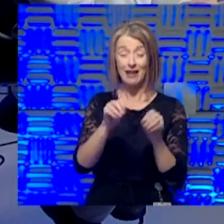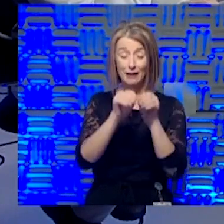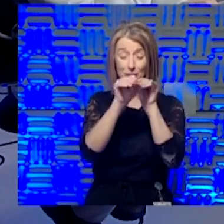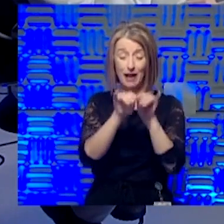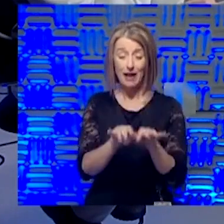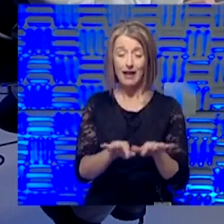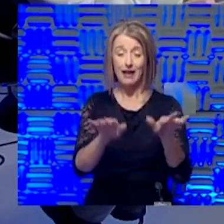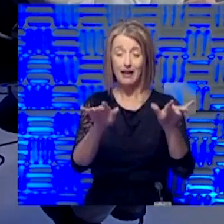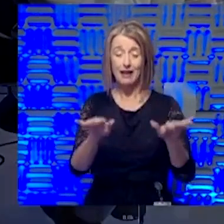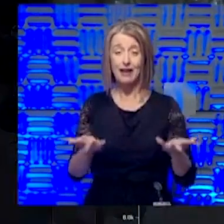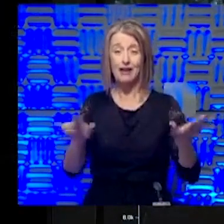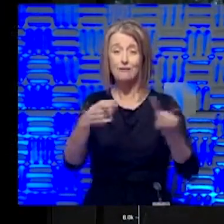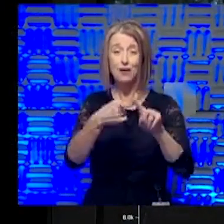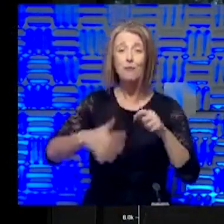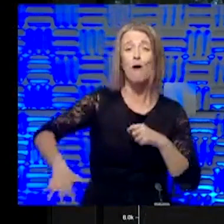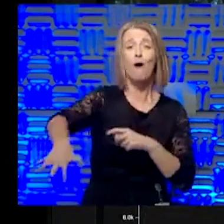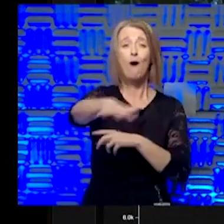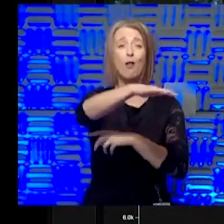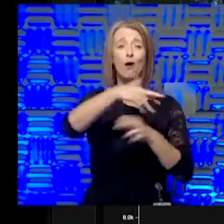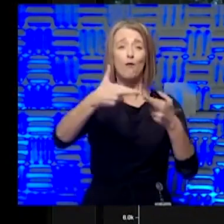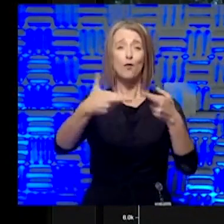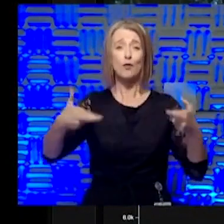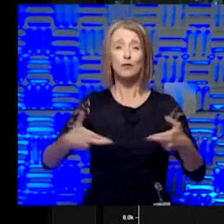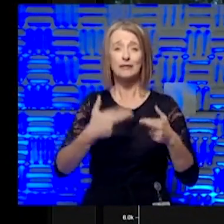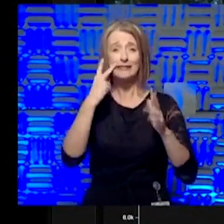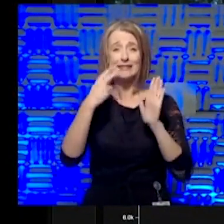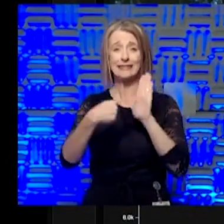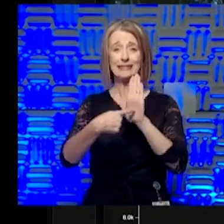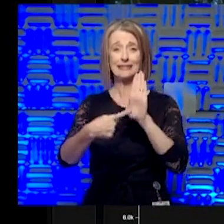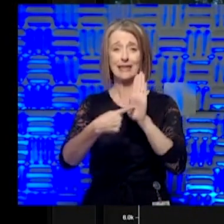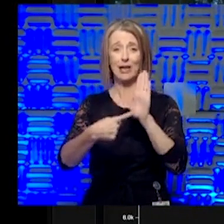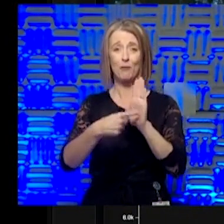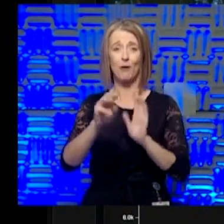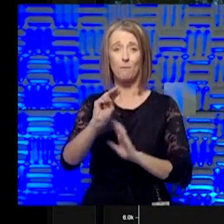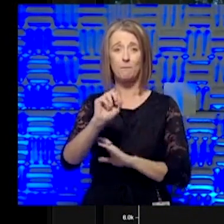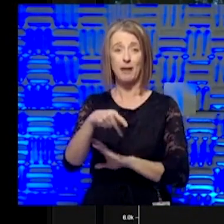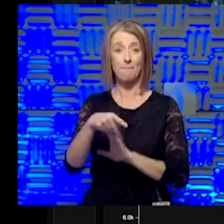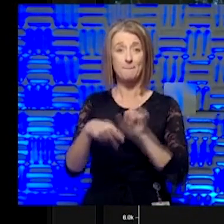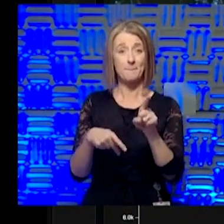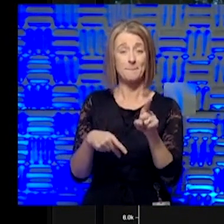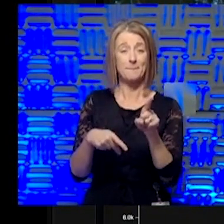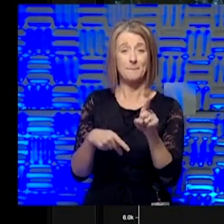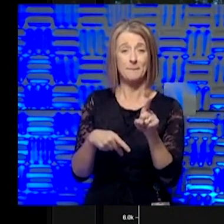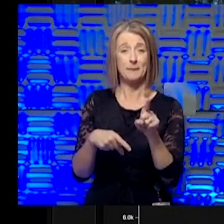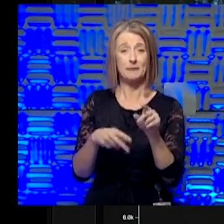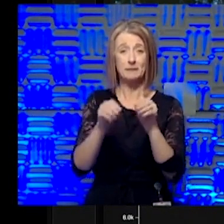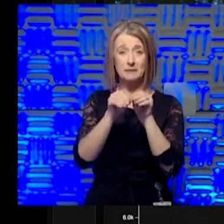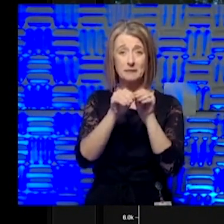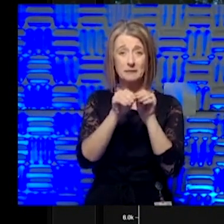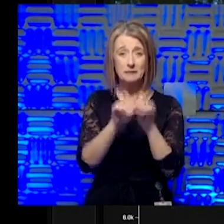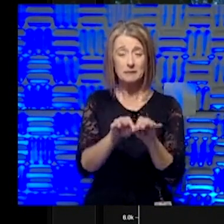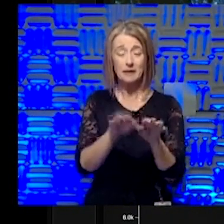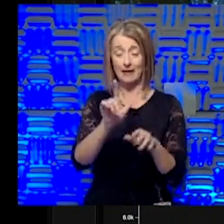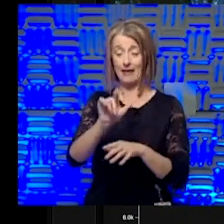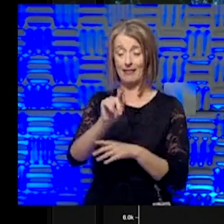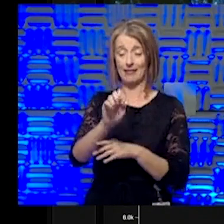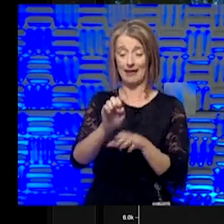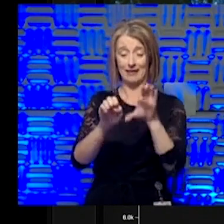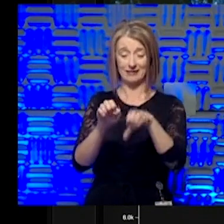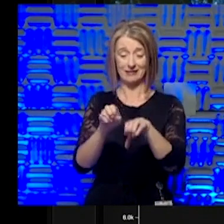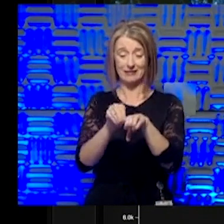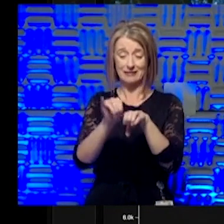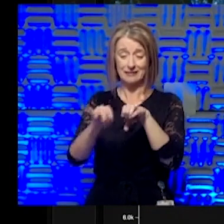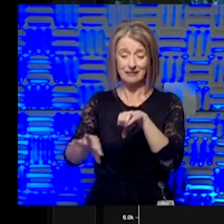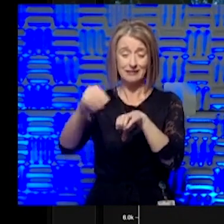all over our regional area. This is an example of that. You can see kind of the outbreak in the lake area,